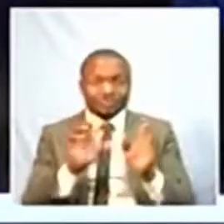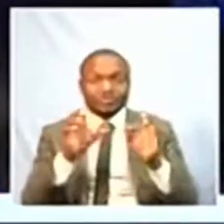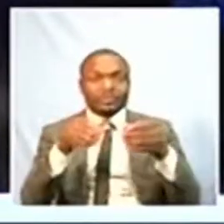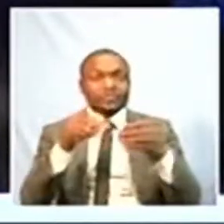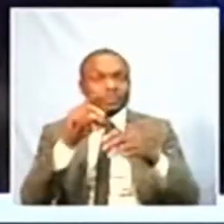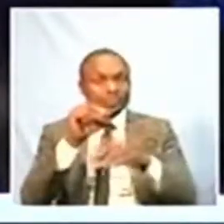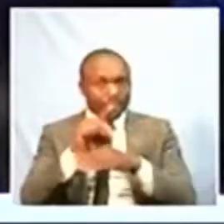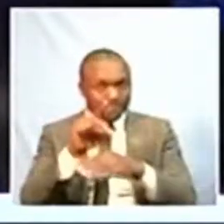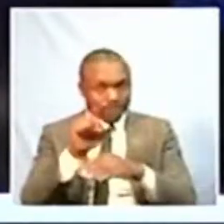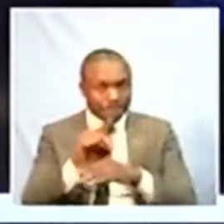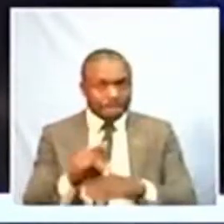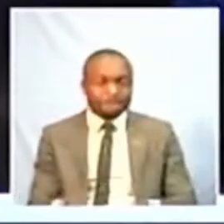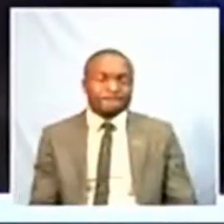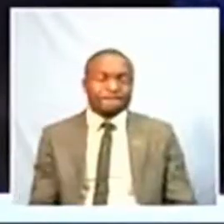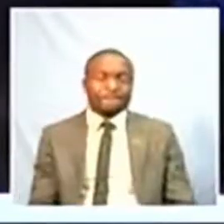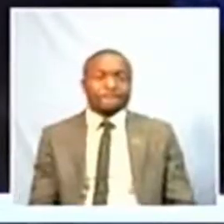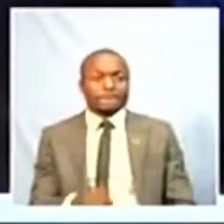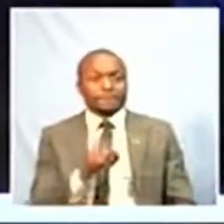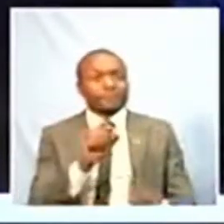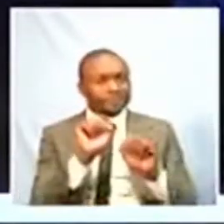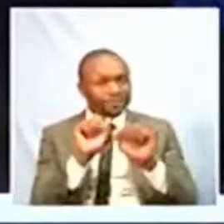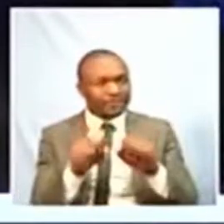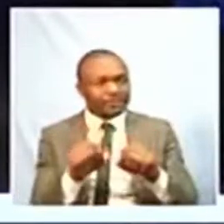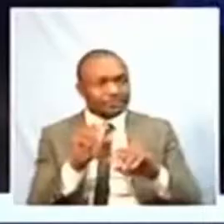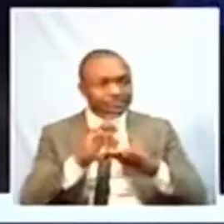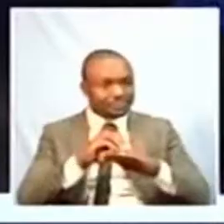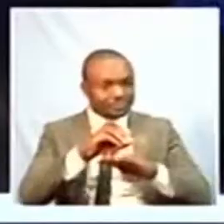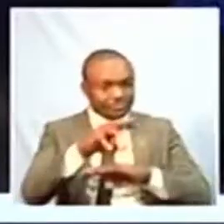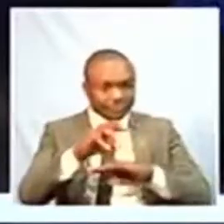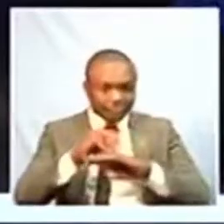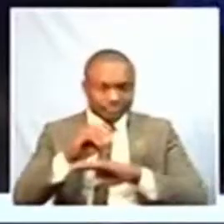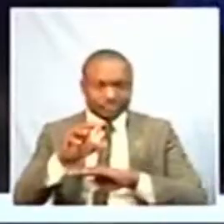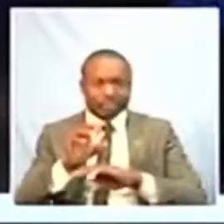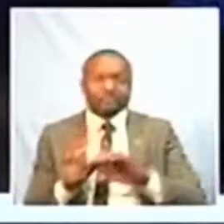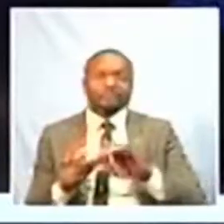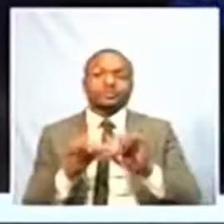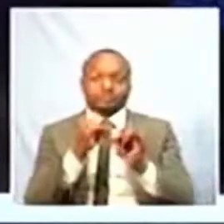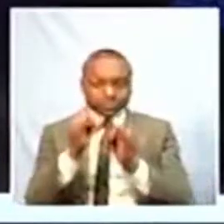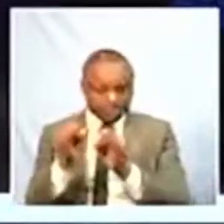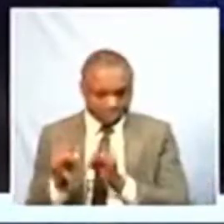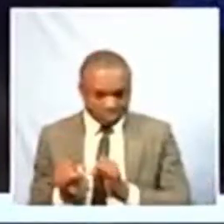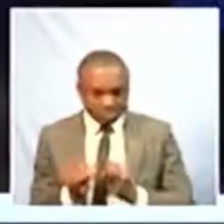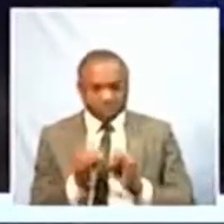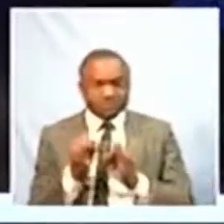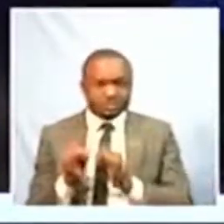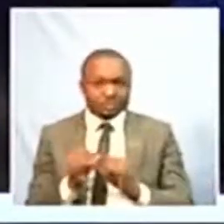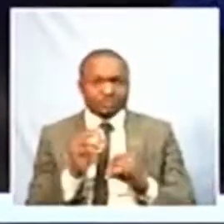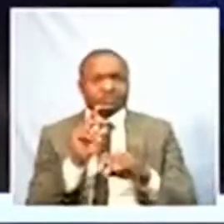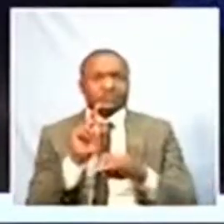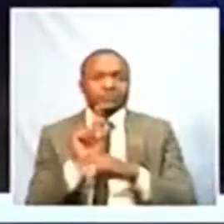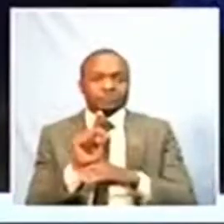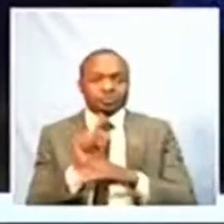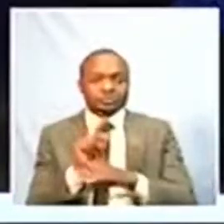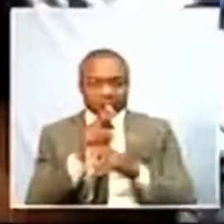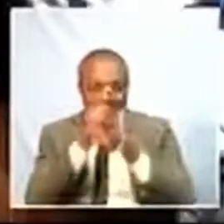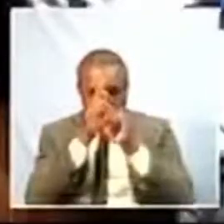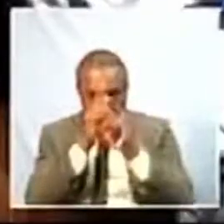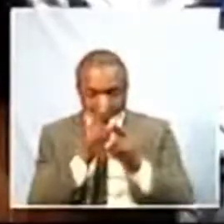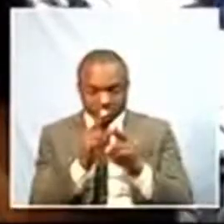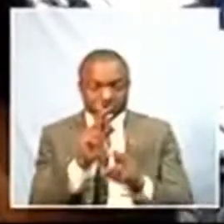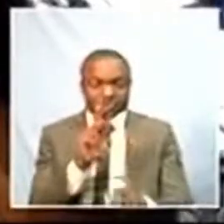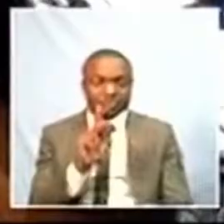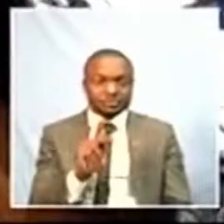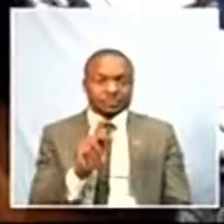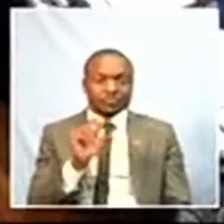project, you could just be advised to timely undertake that project. I submit to you. Honorable Pavjuma.